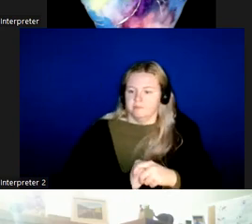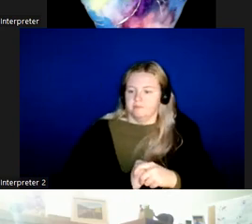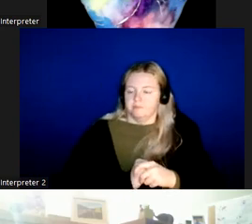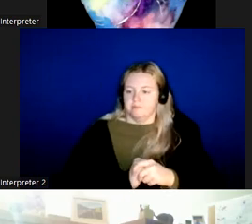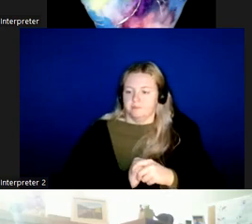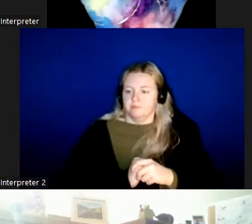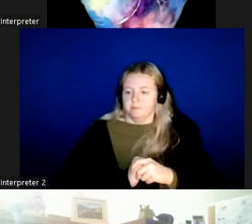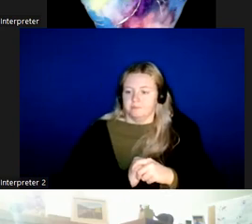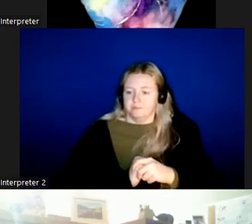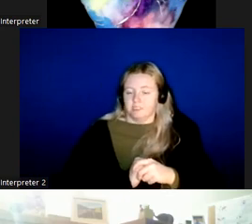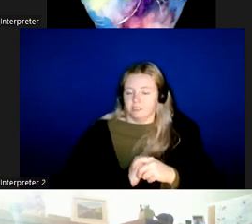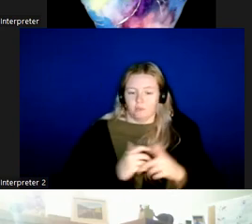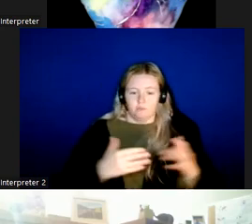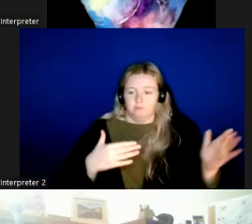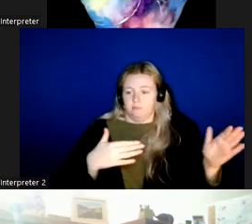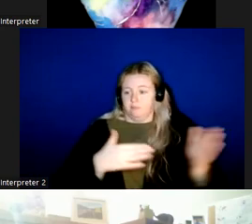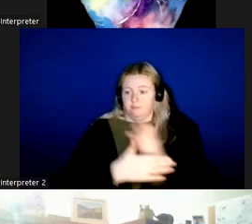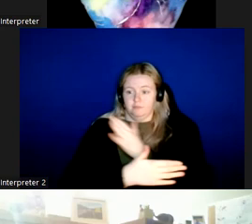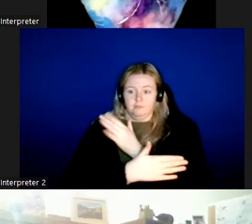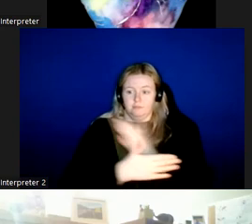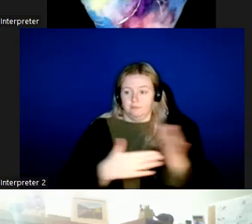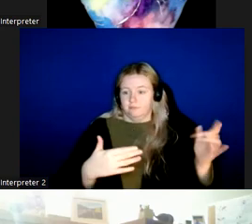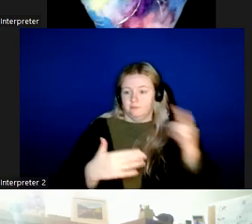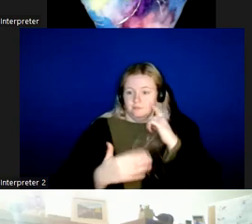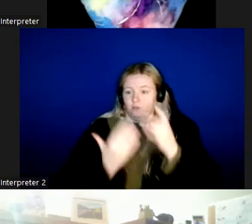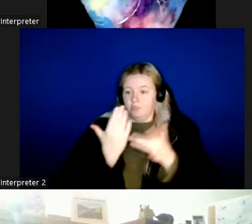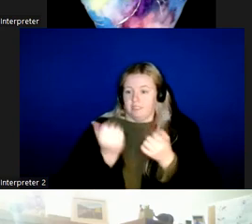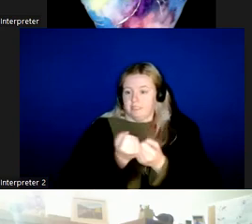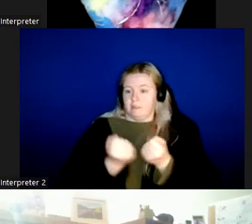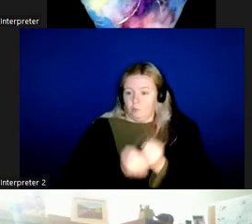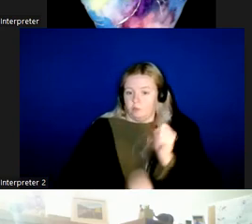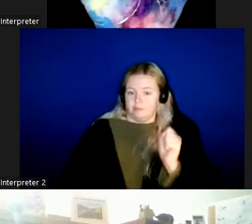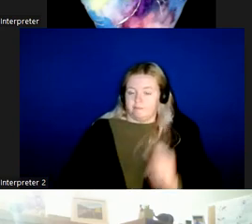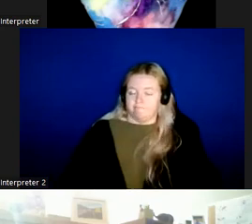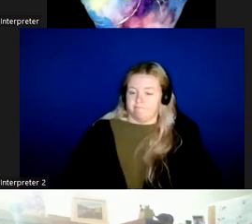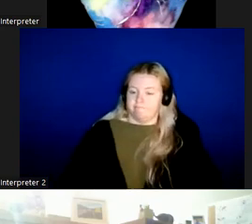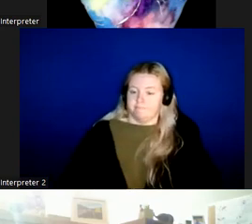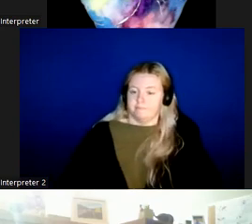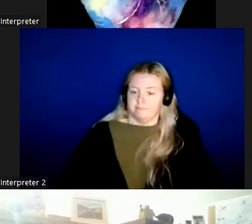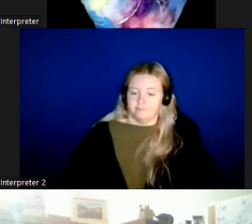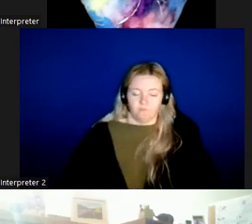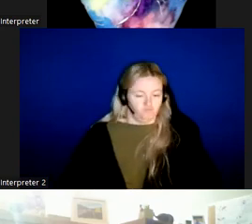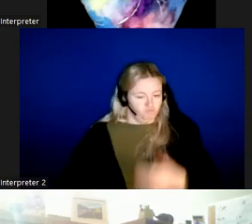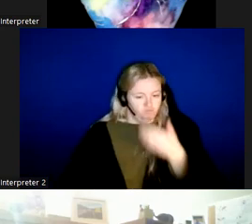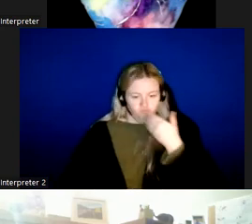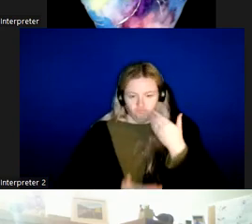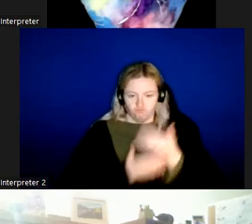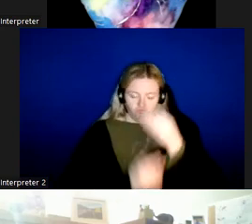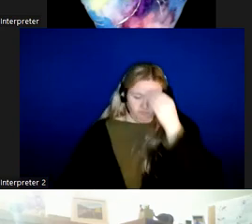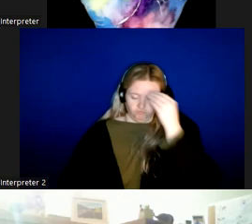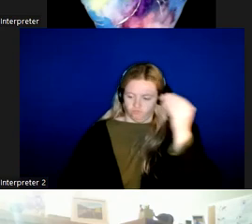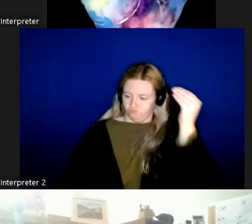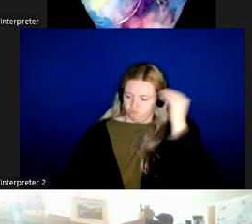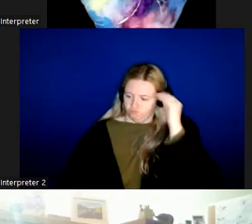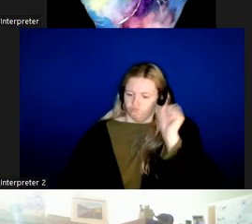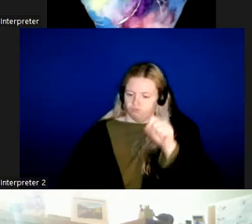wide range of tech help, I would say. Yeah. really good to know, because I mean, we with the especially now